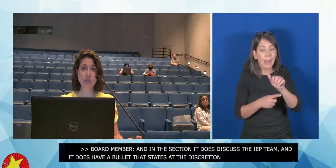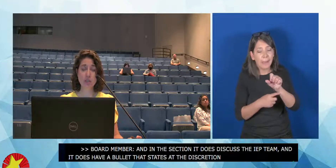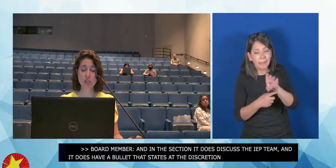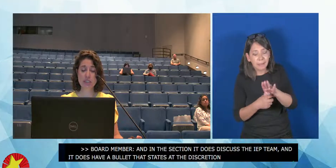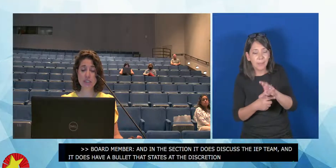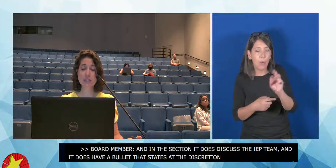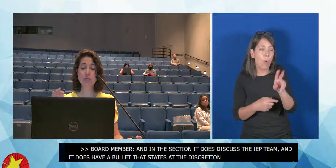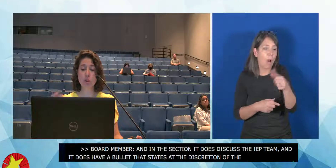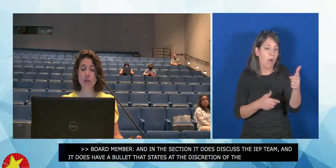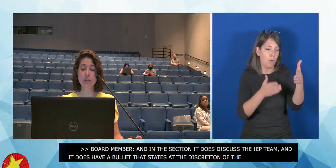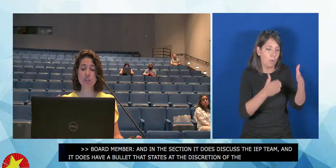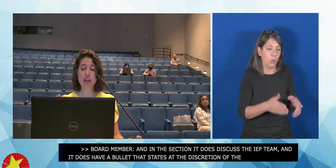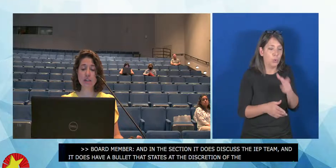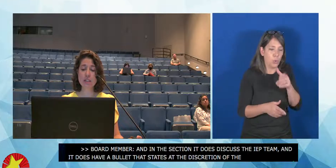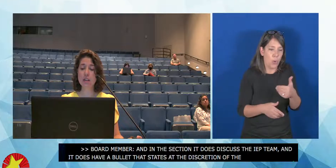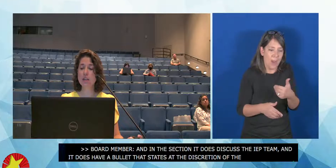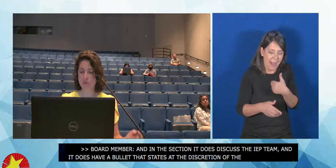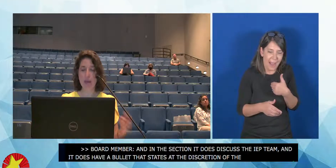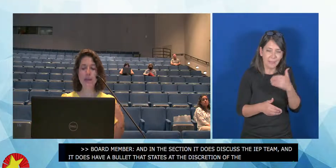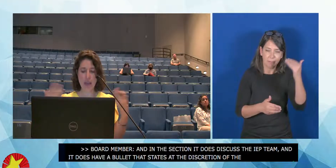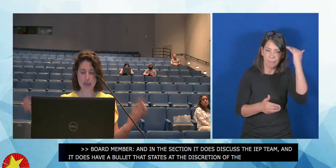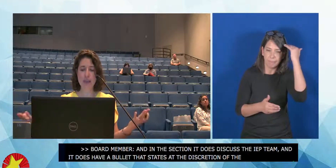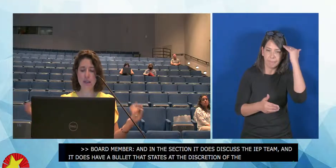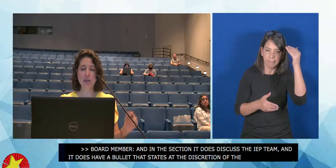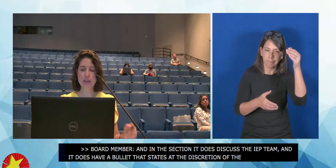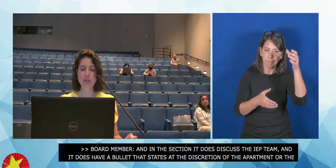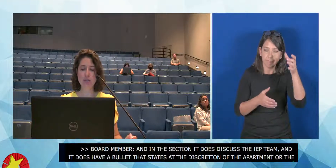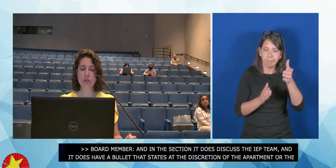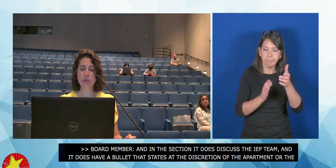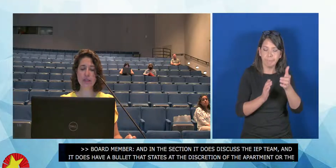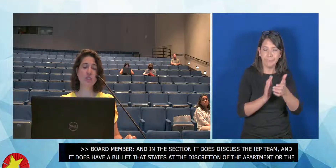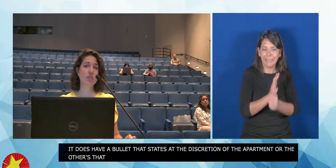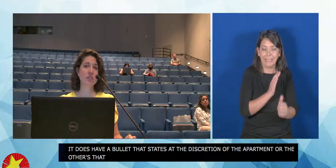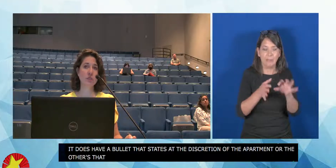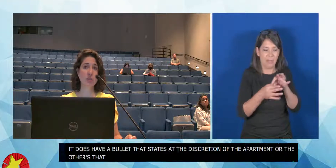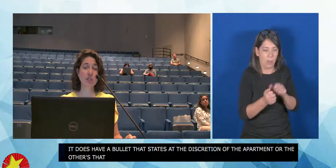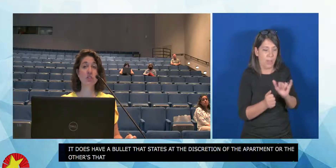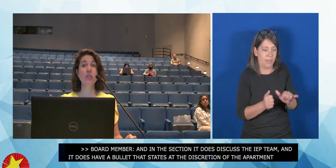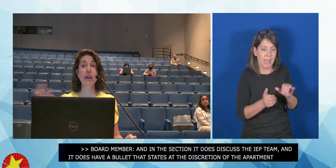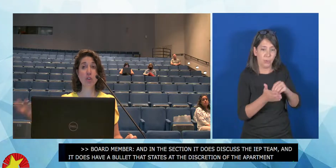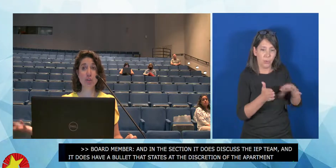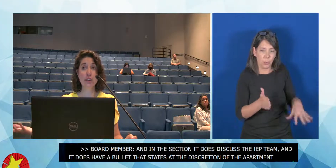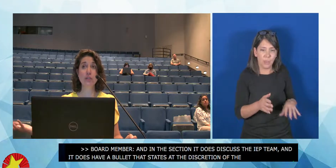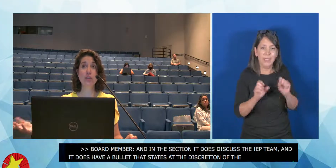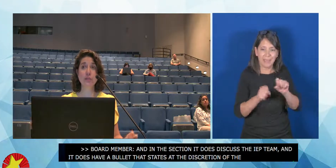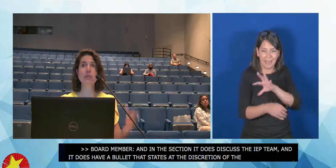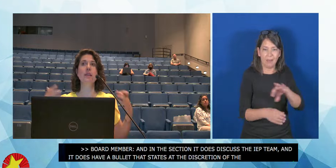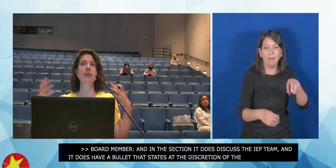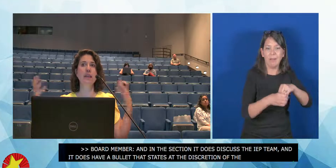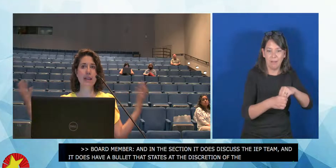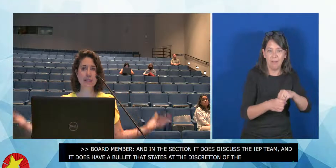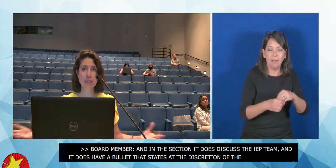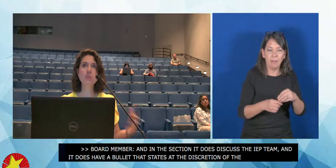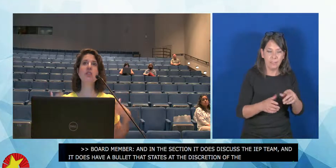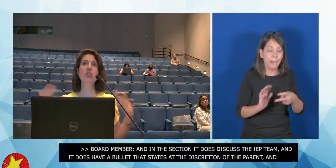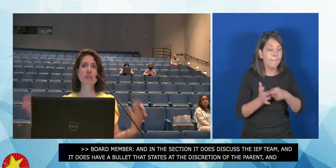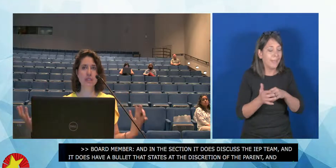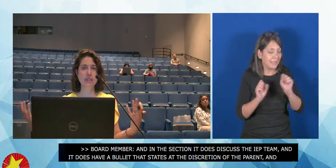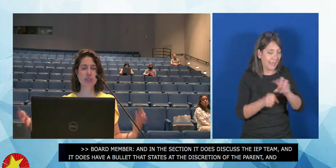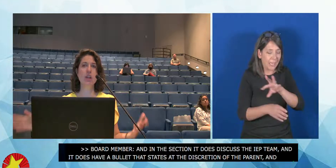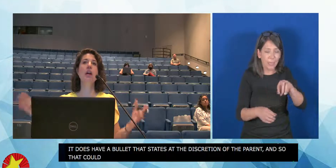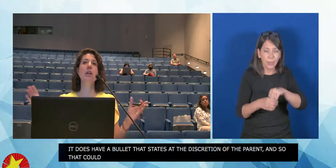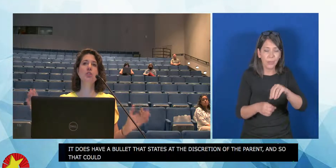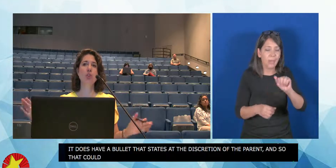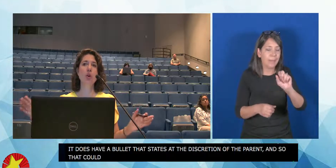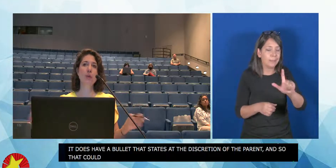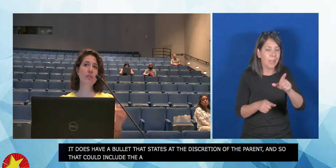or expertise regarding the child, it can including related services personnel. So that could include the ASL specialist, et